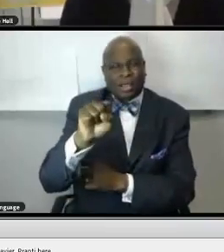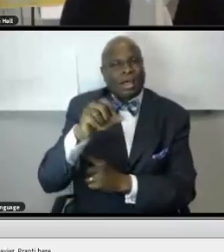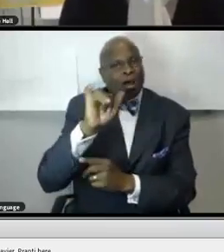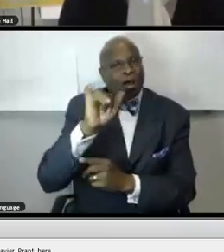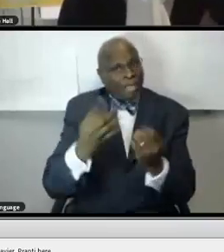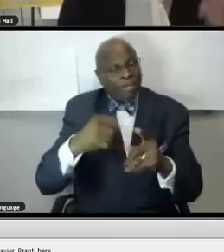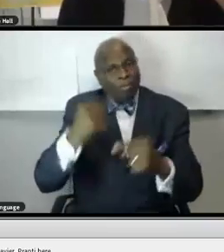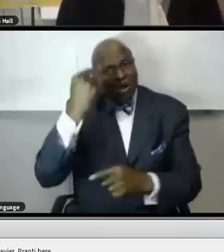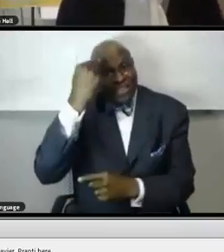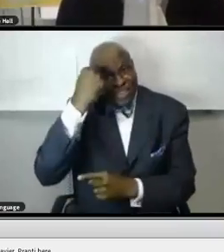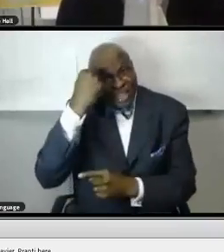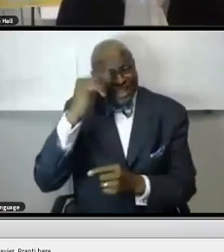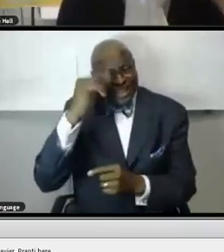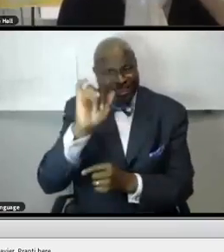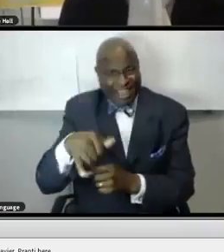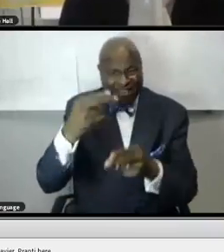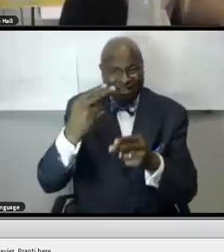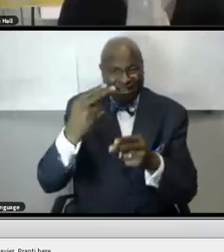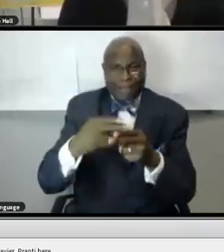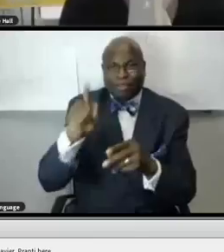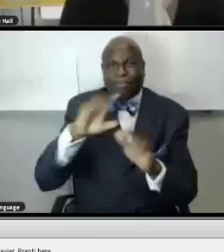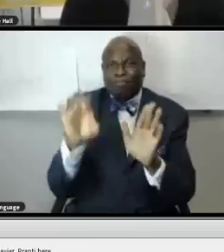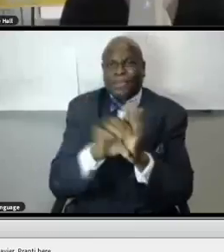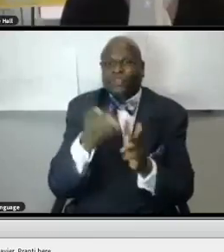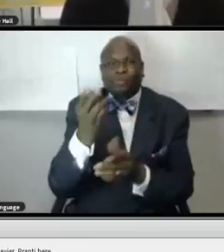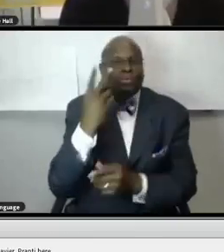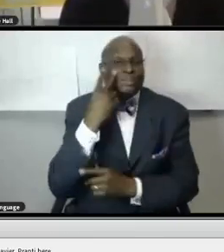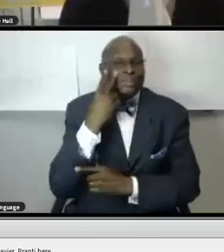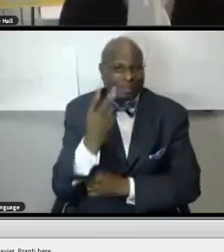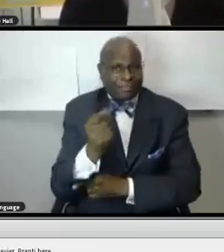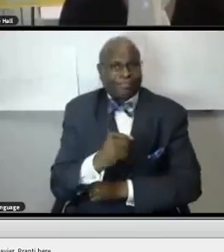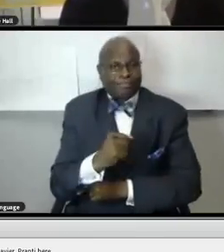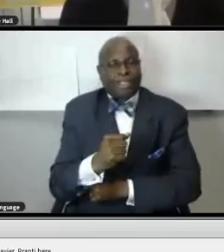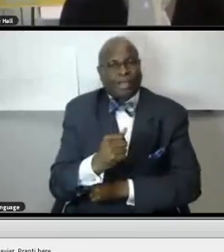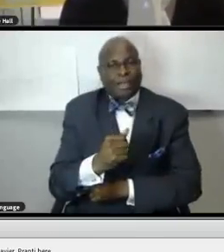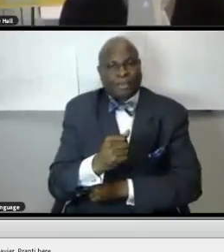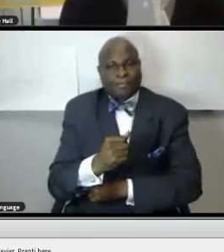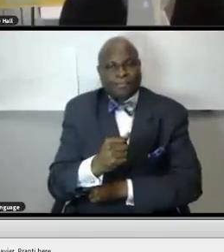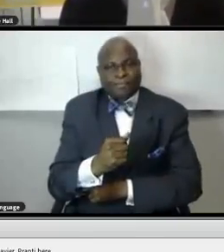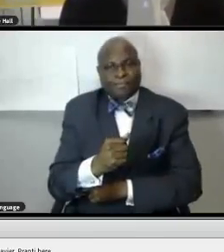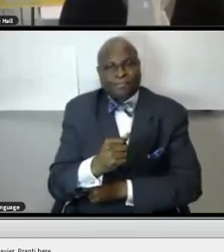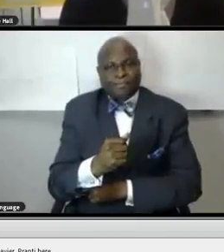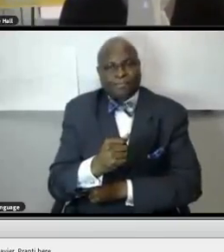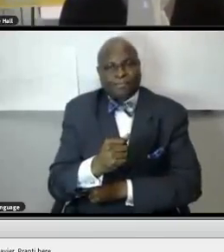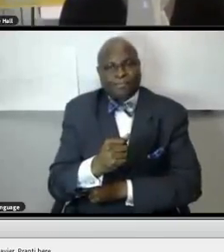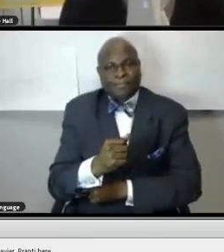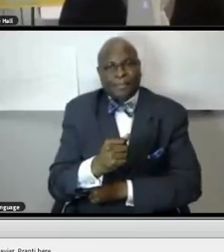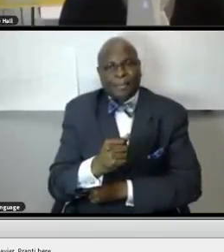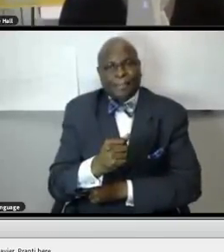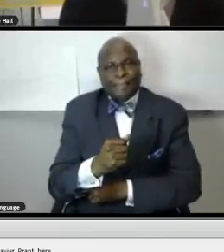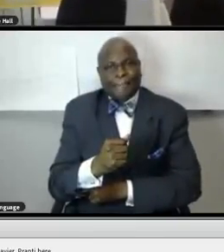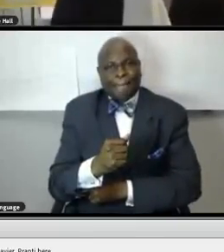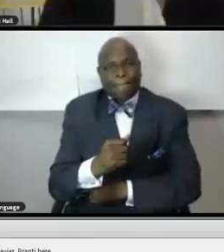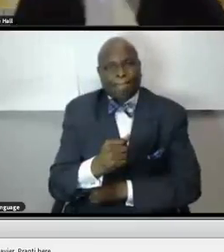tend to think about it as this picture here shows. If you could go to and click one more time,